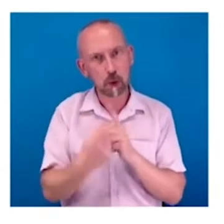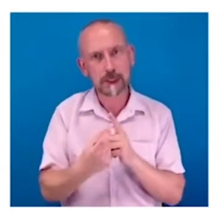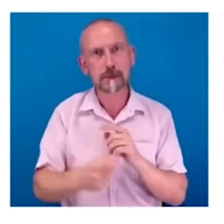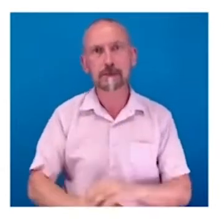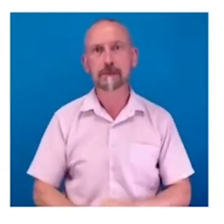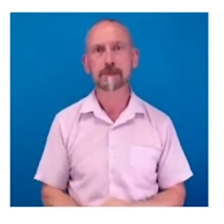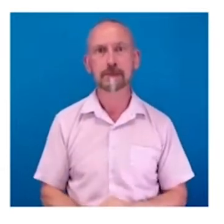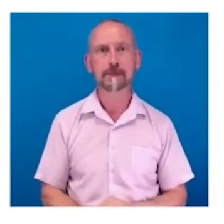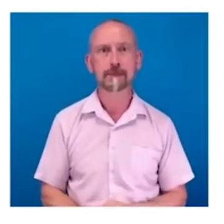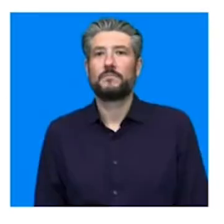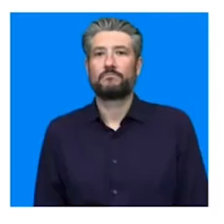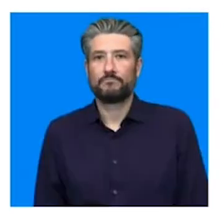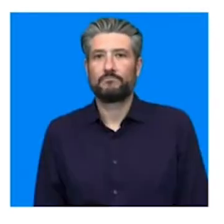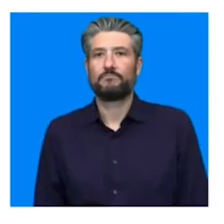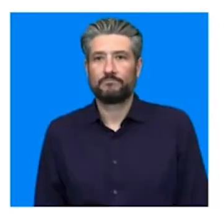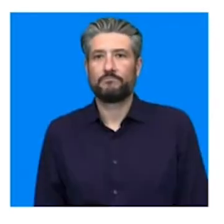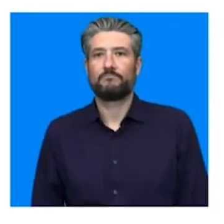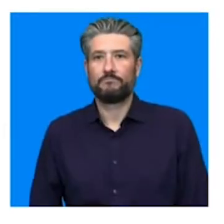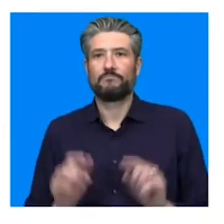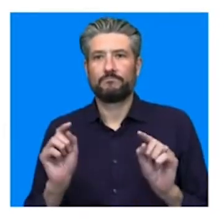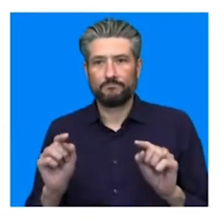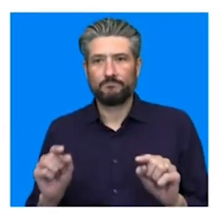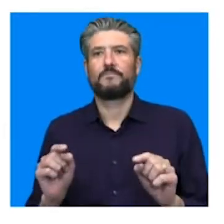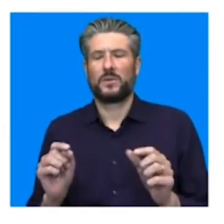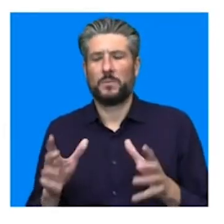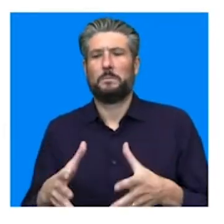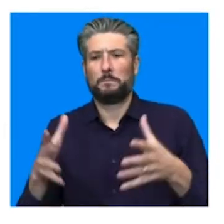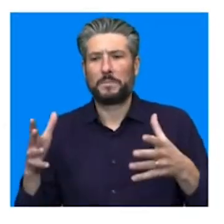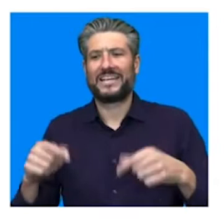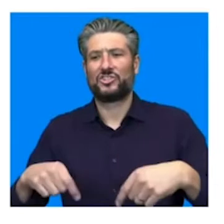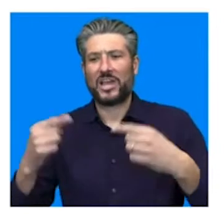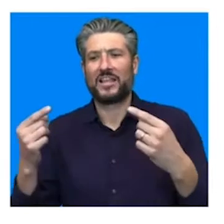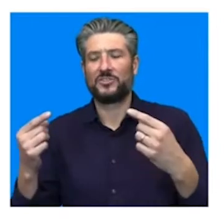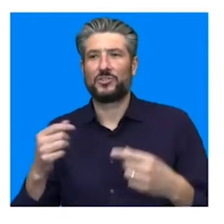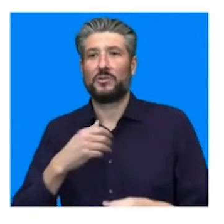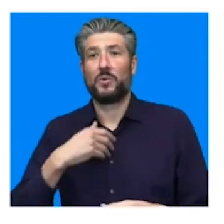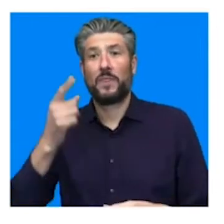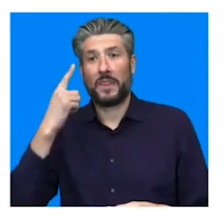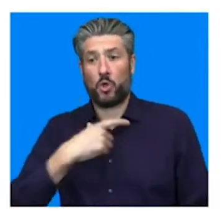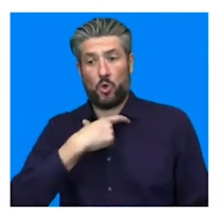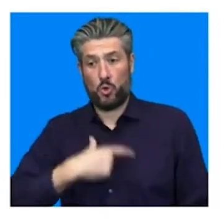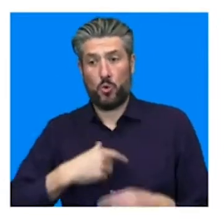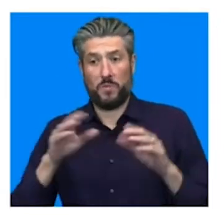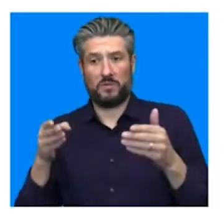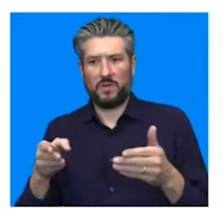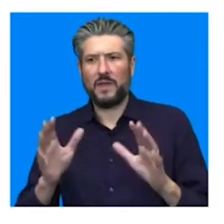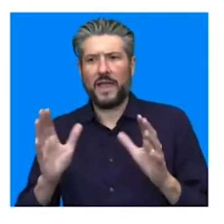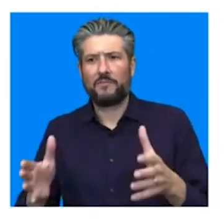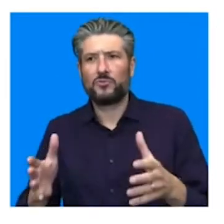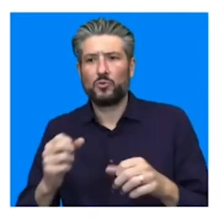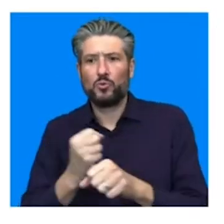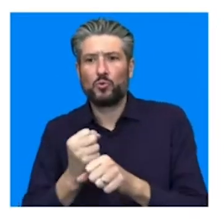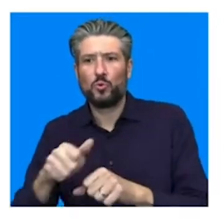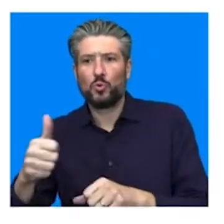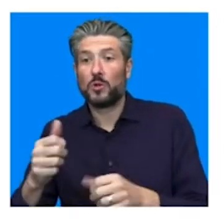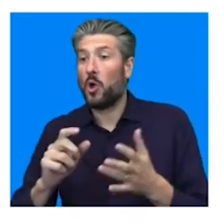challenge, isn't it? I mean, we often find sort of with More Human, because we're doing what is considered something good, people expect us to either do it for free. We want to do it